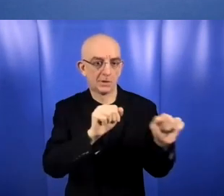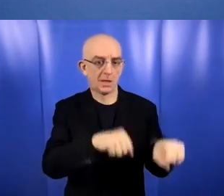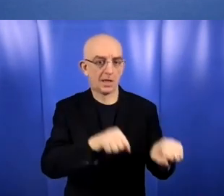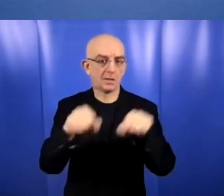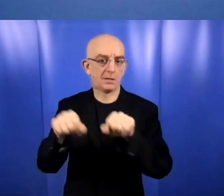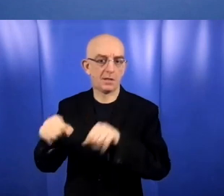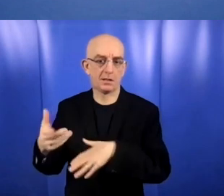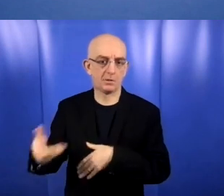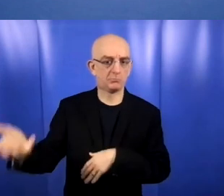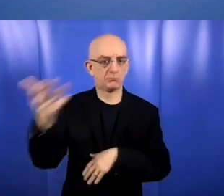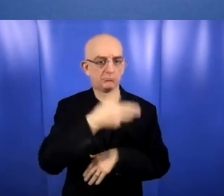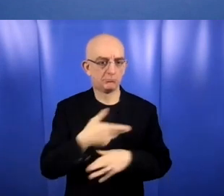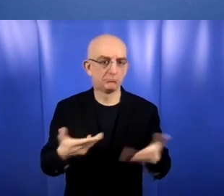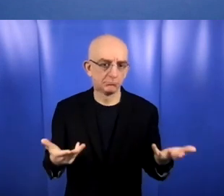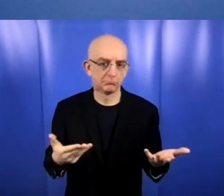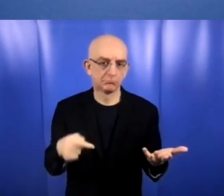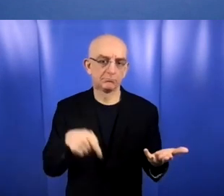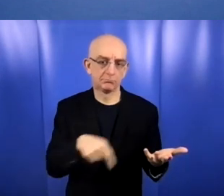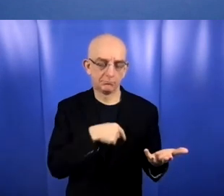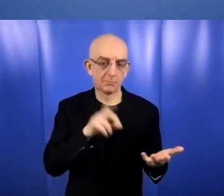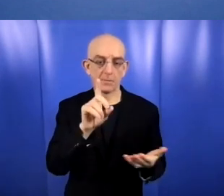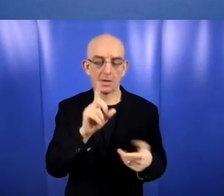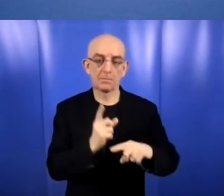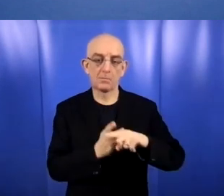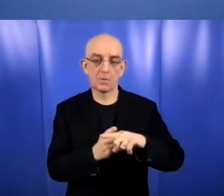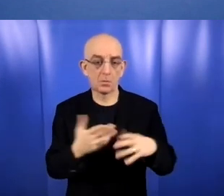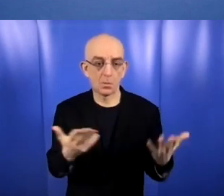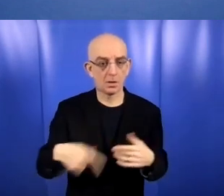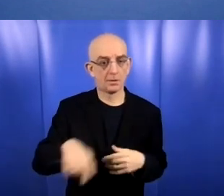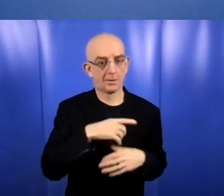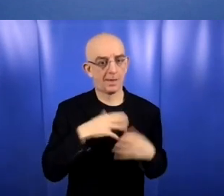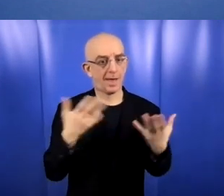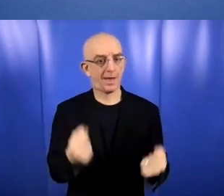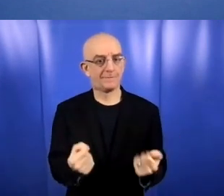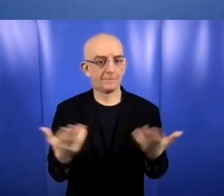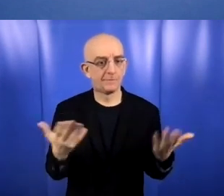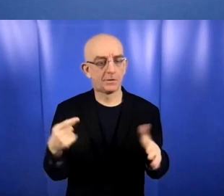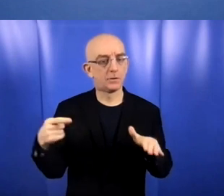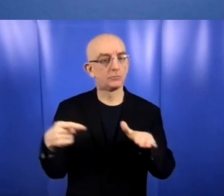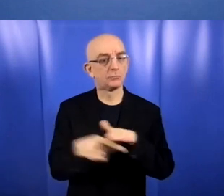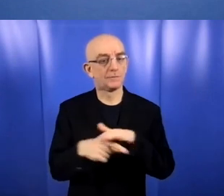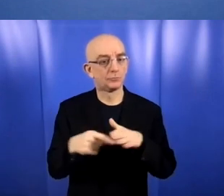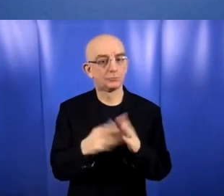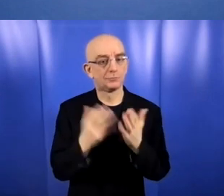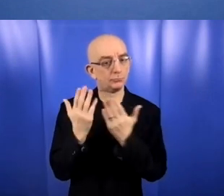well. It's come out of that. Again, refugee youth. That's so